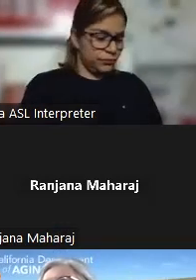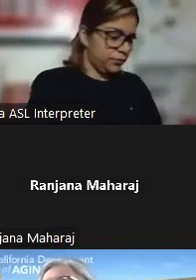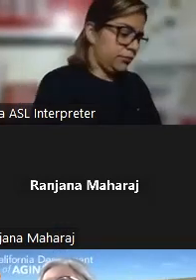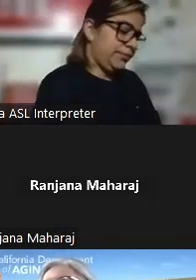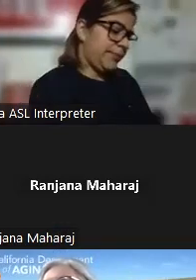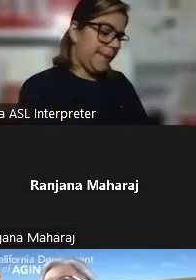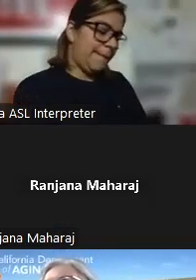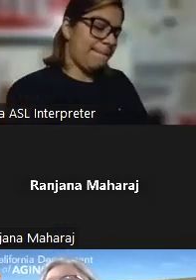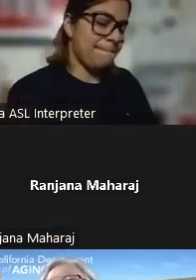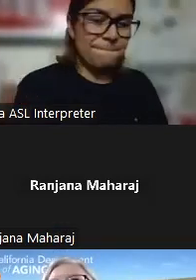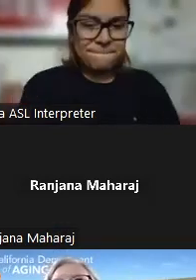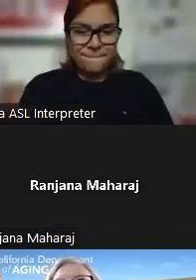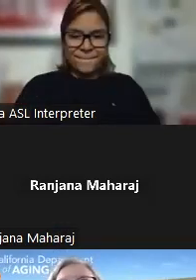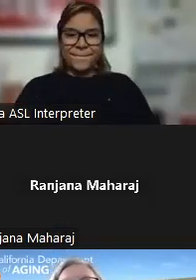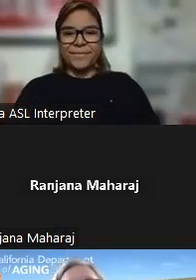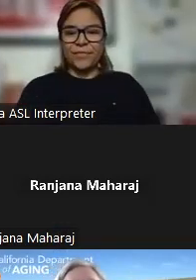Good morning.